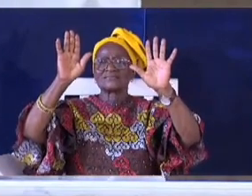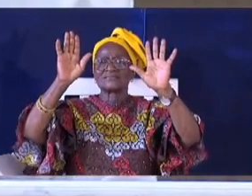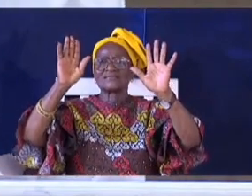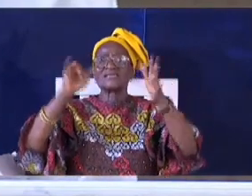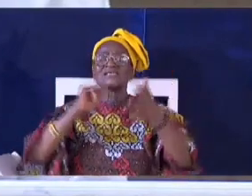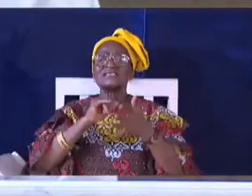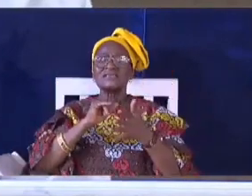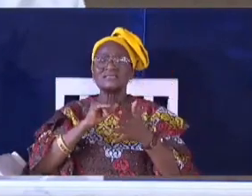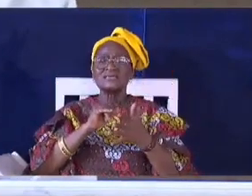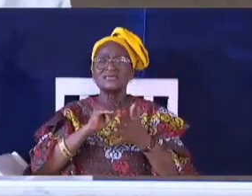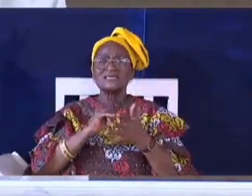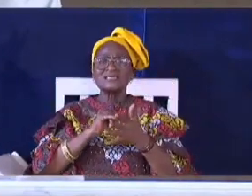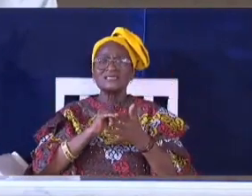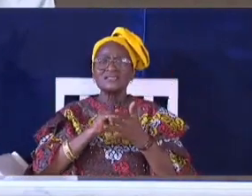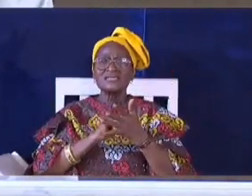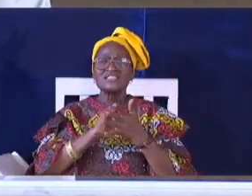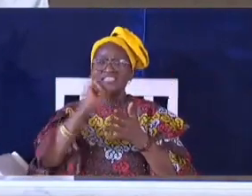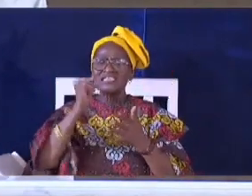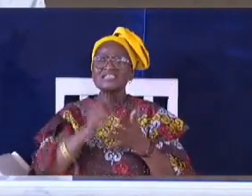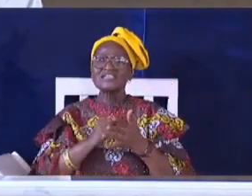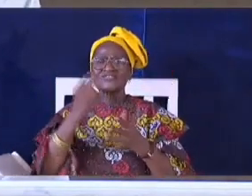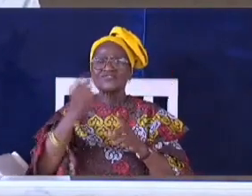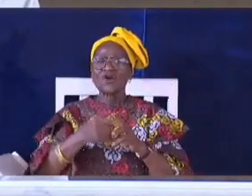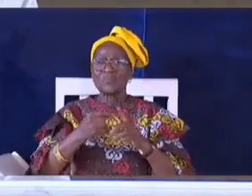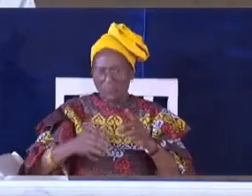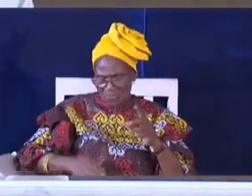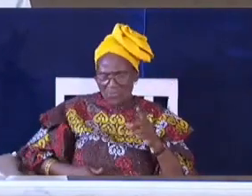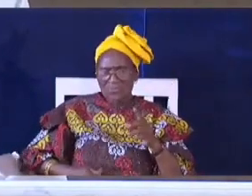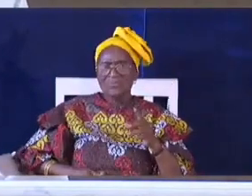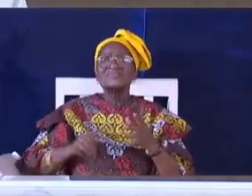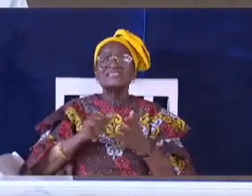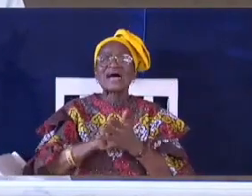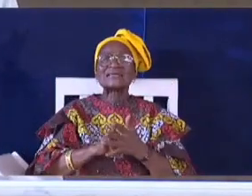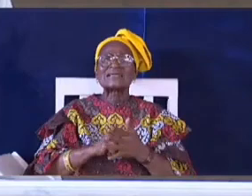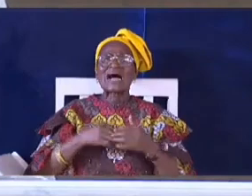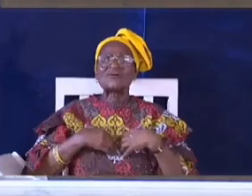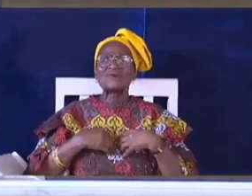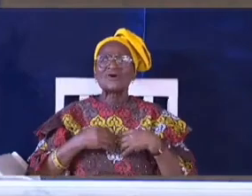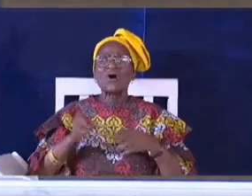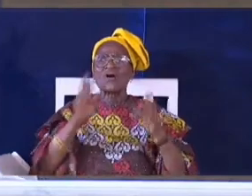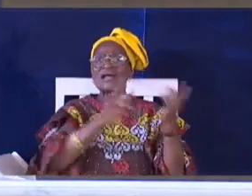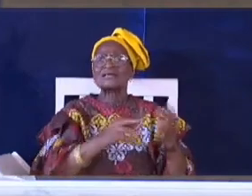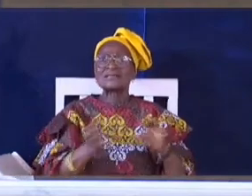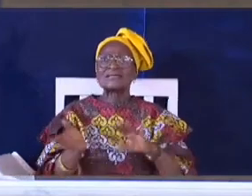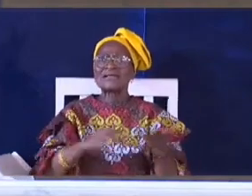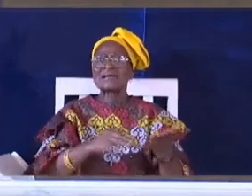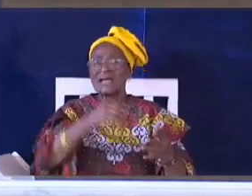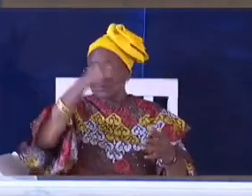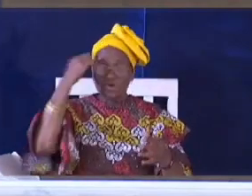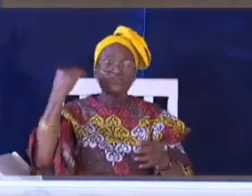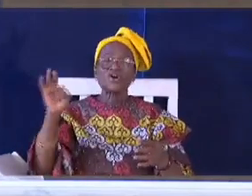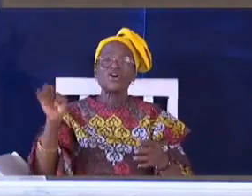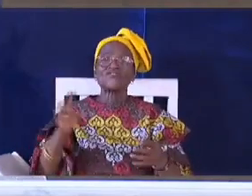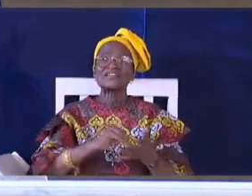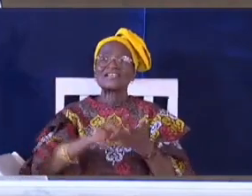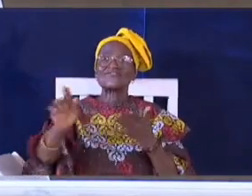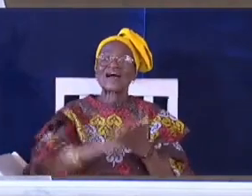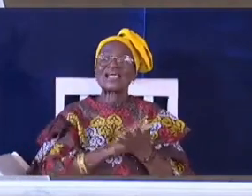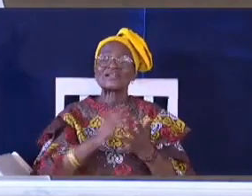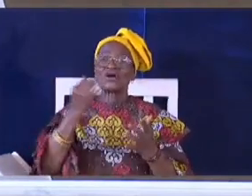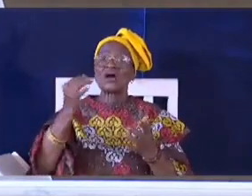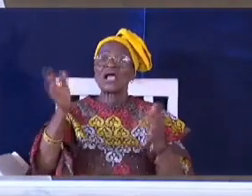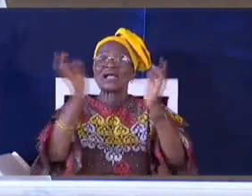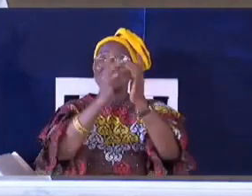Is it your womb that they say is already dead? Because of the divine encounter of